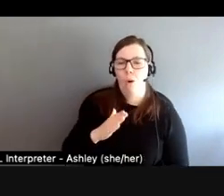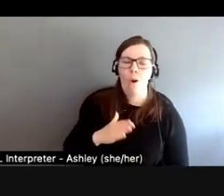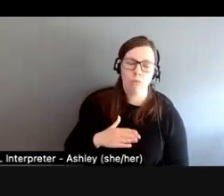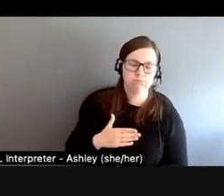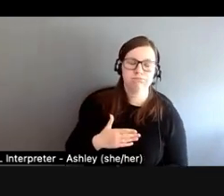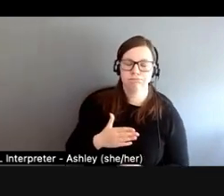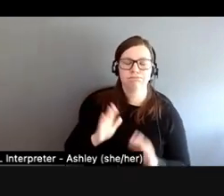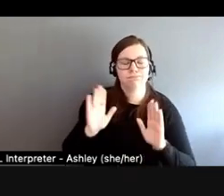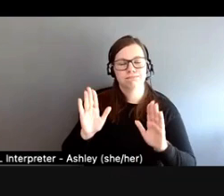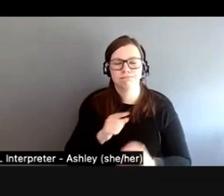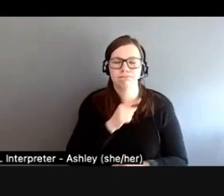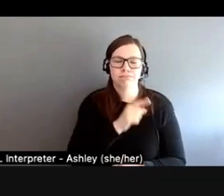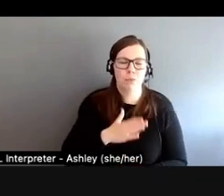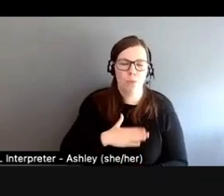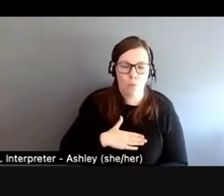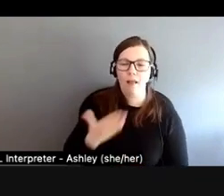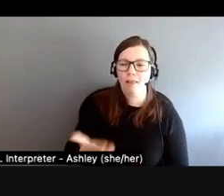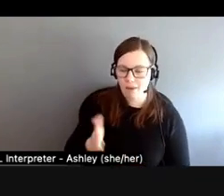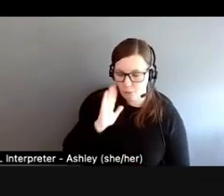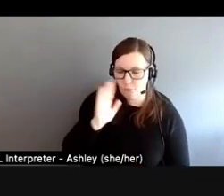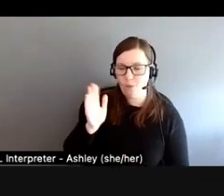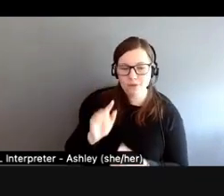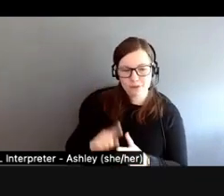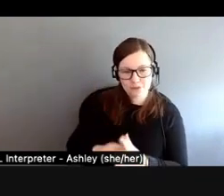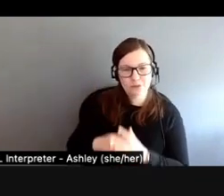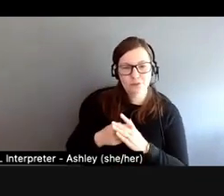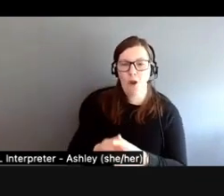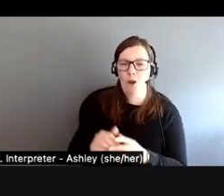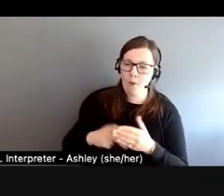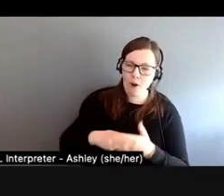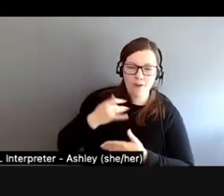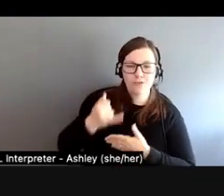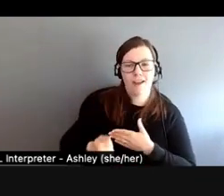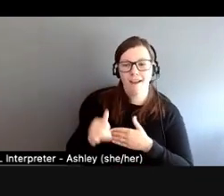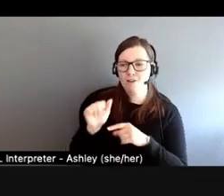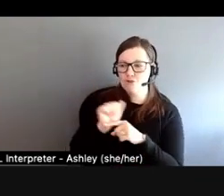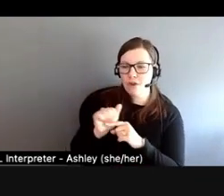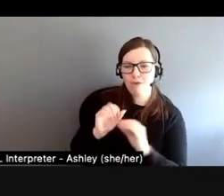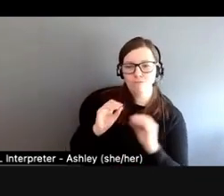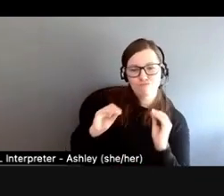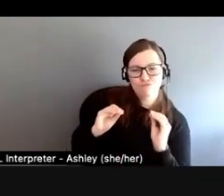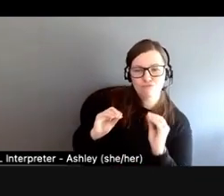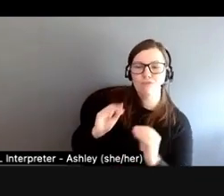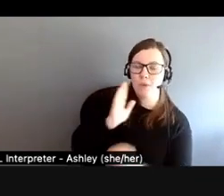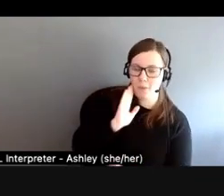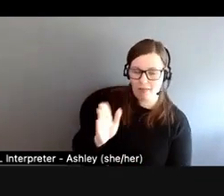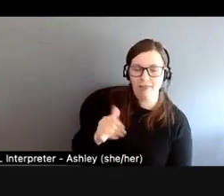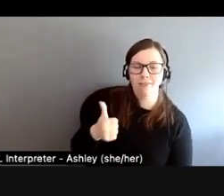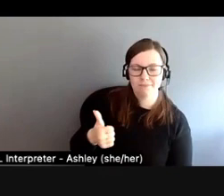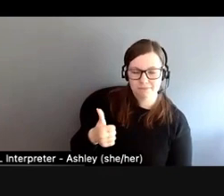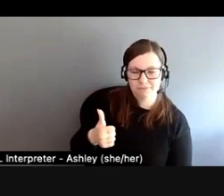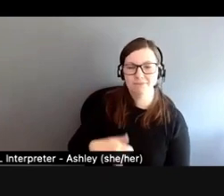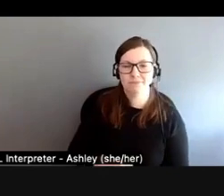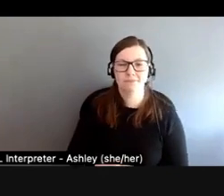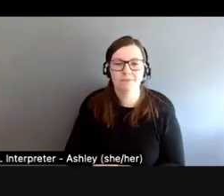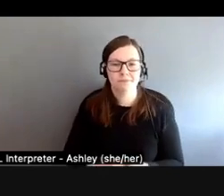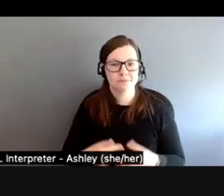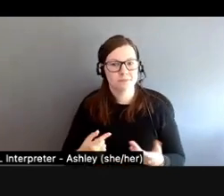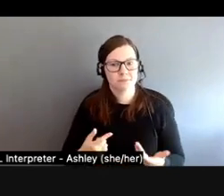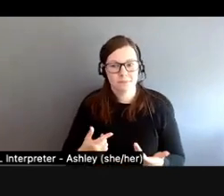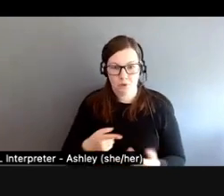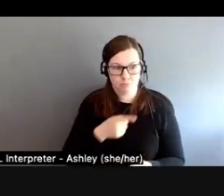said, yes, we're gonna start this project, let's start the training. So we have here to create a